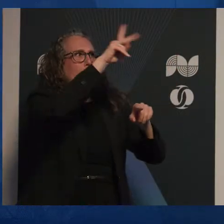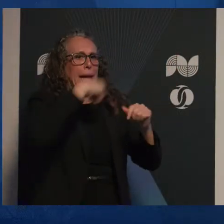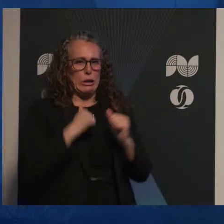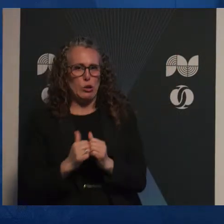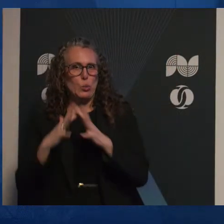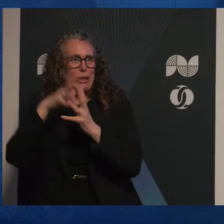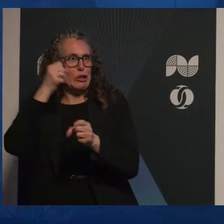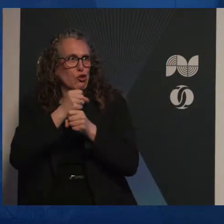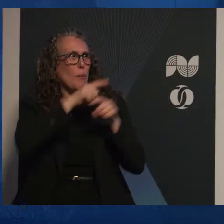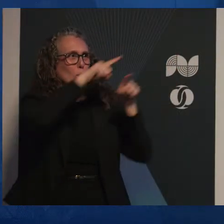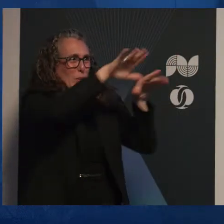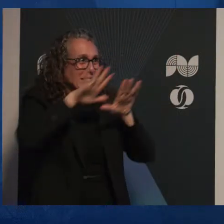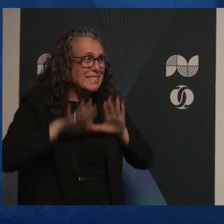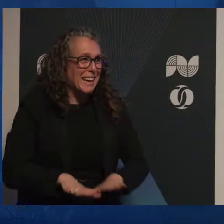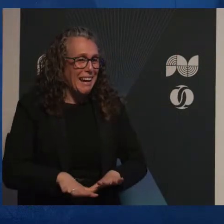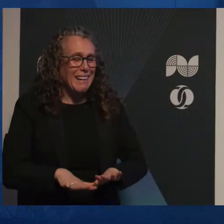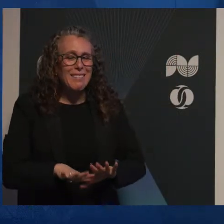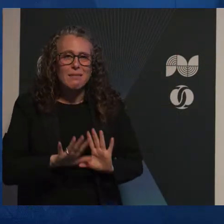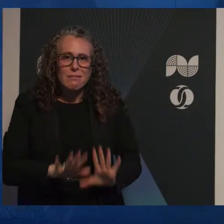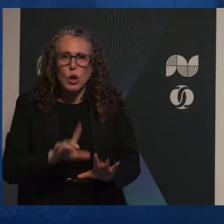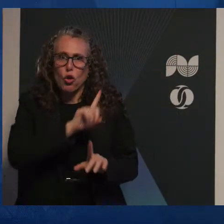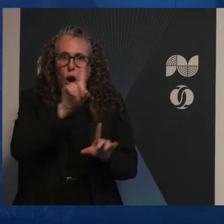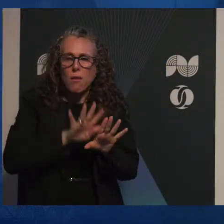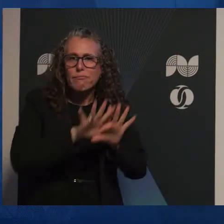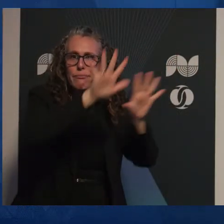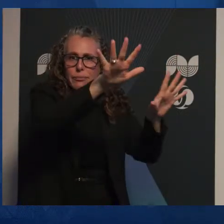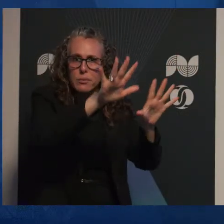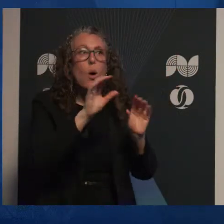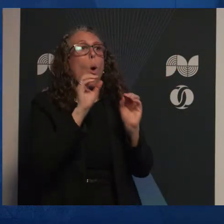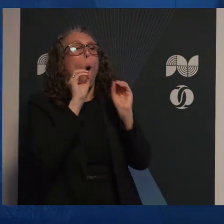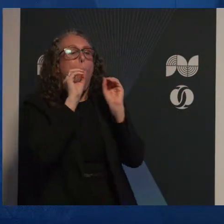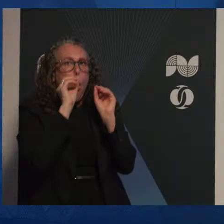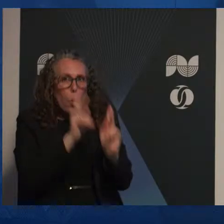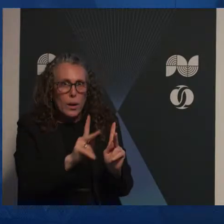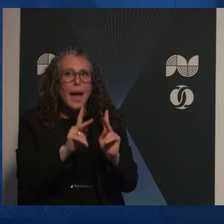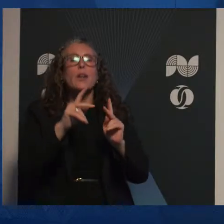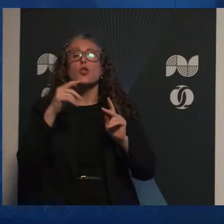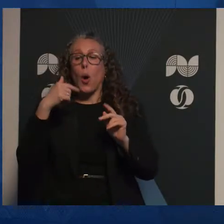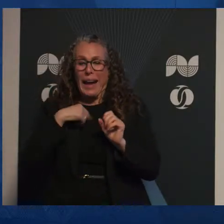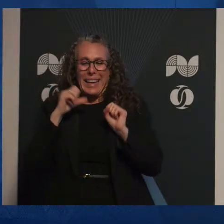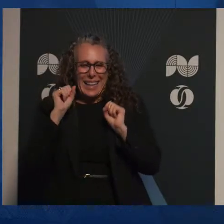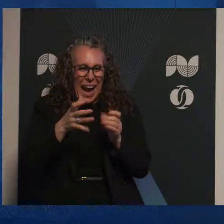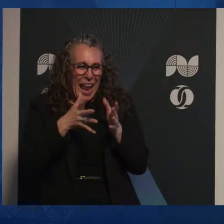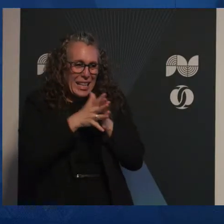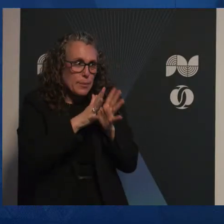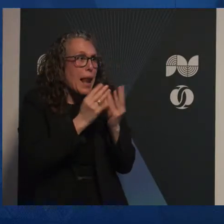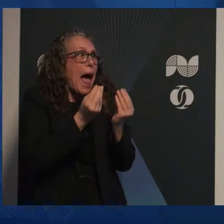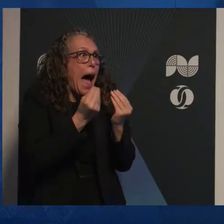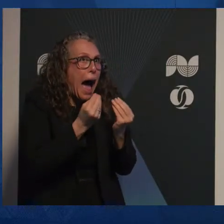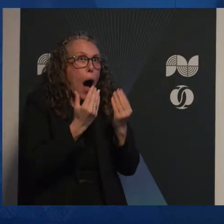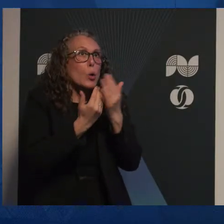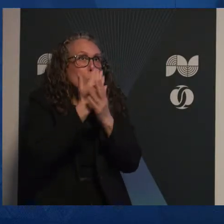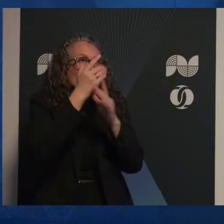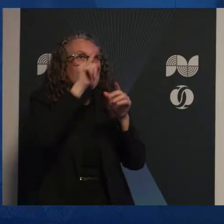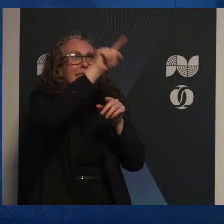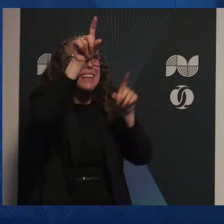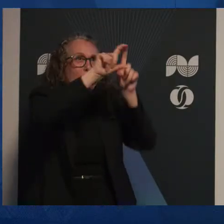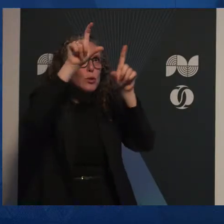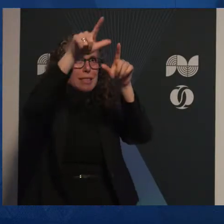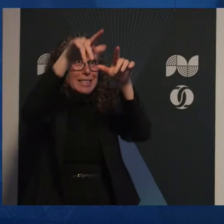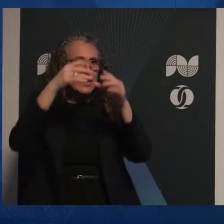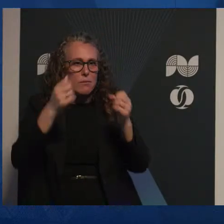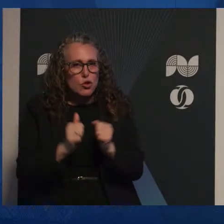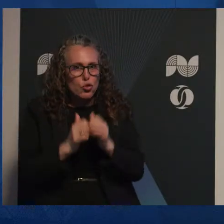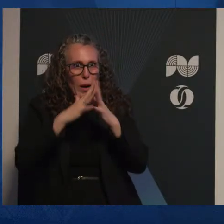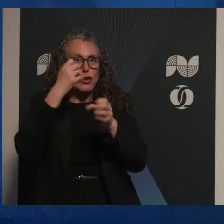think that helps us to explain and get the industries on board. And then our other response is to